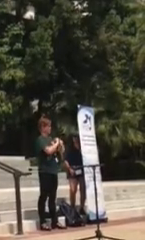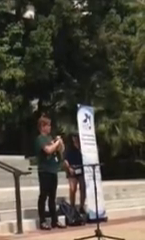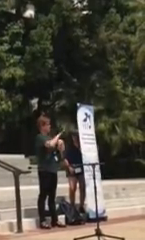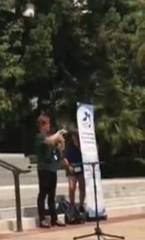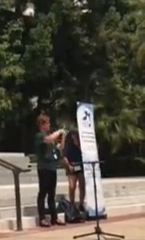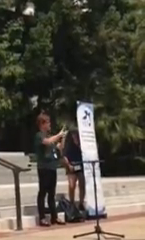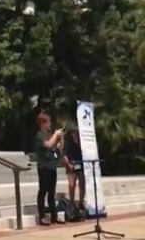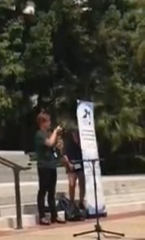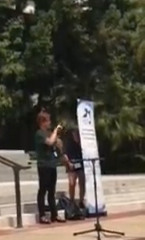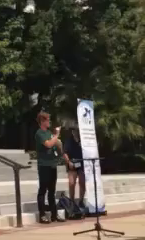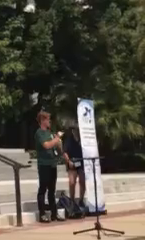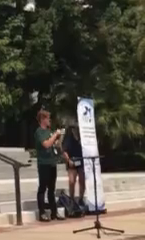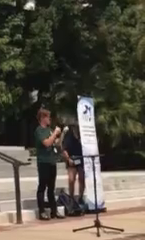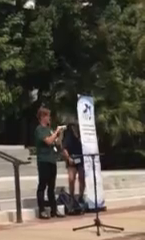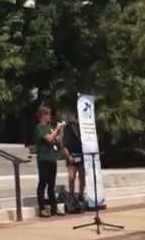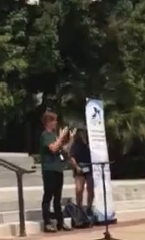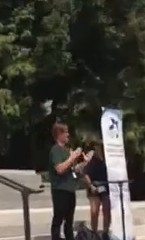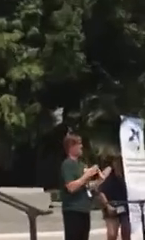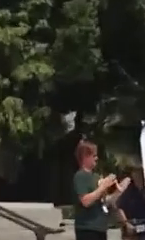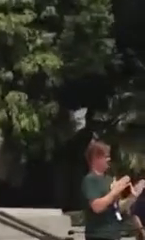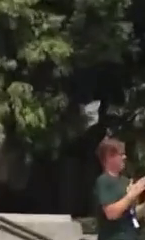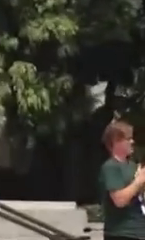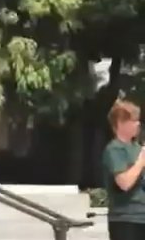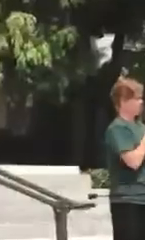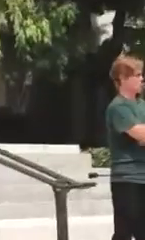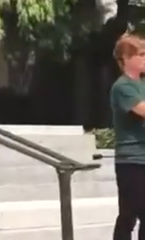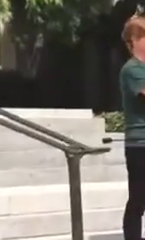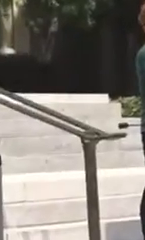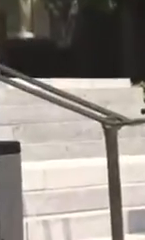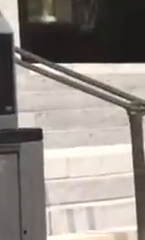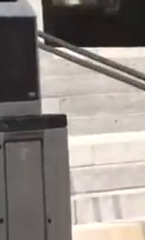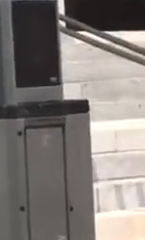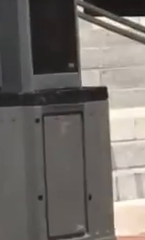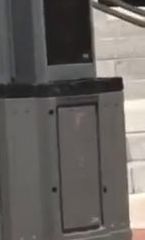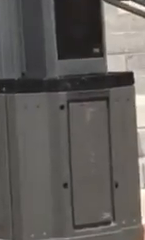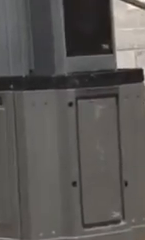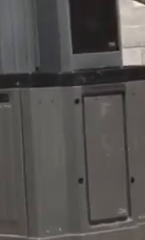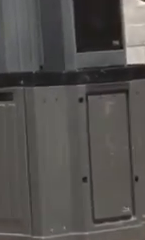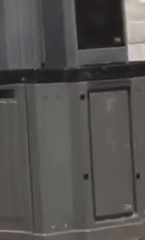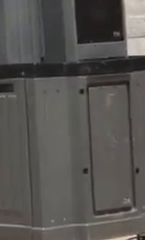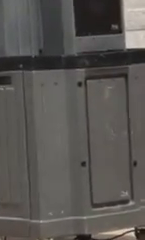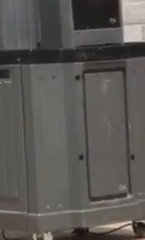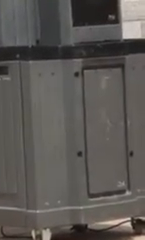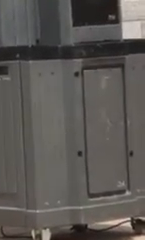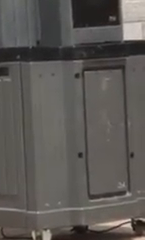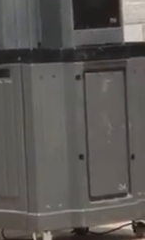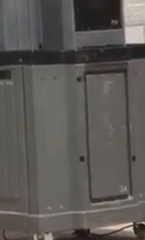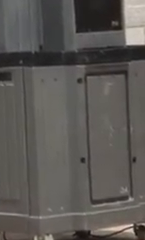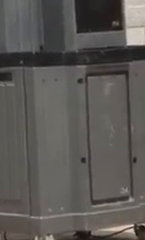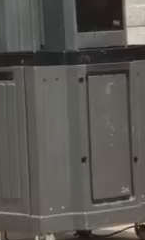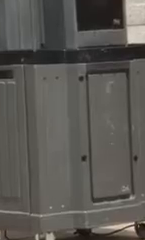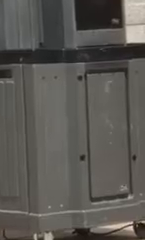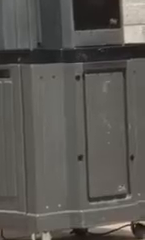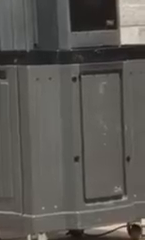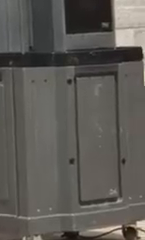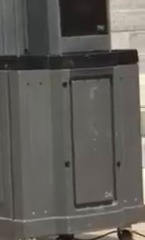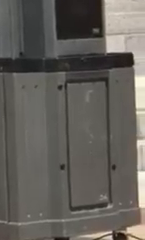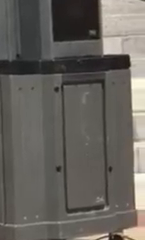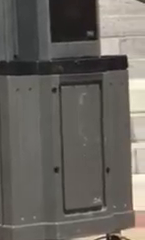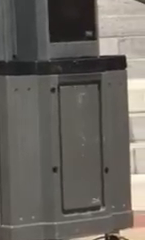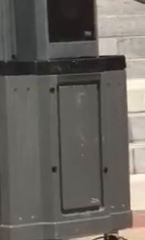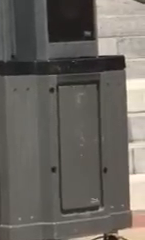disability advocates in Danny. One of the huge things Danny does is teach disability